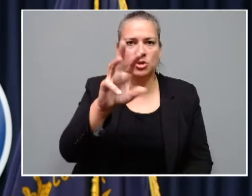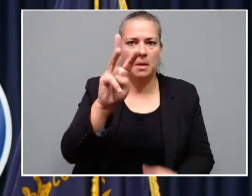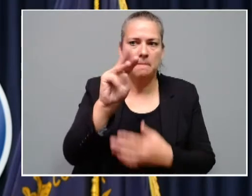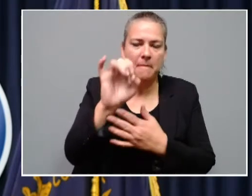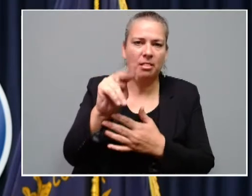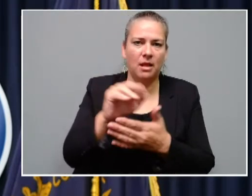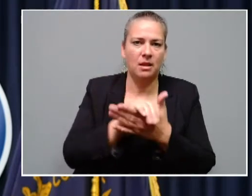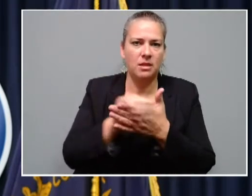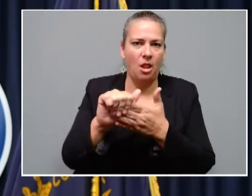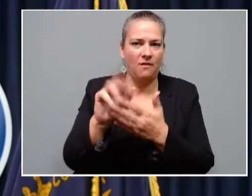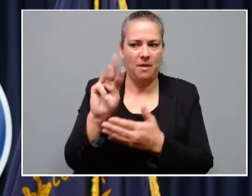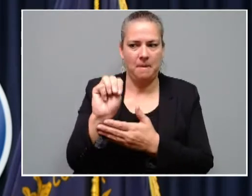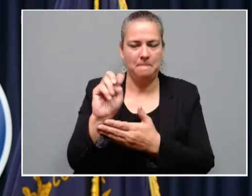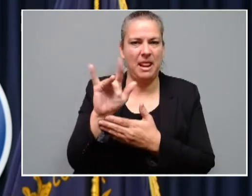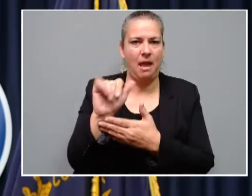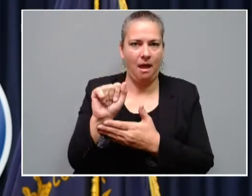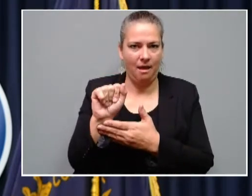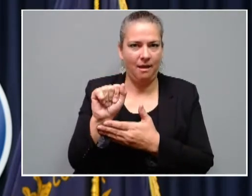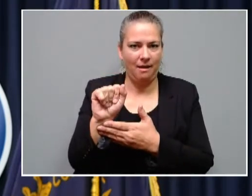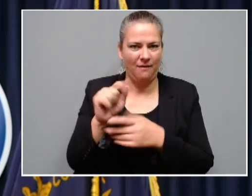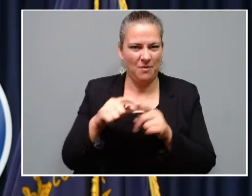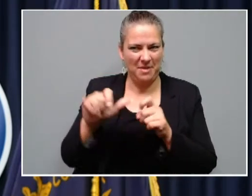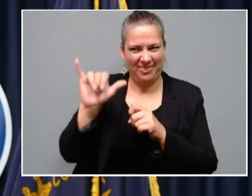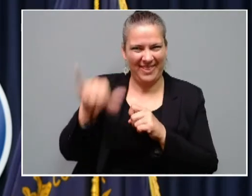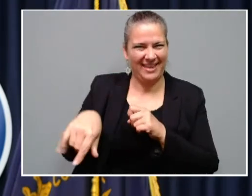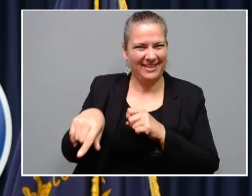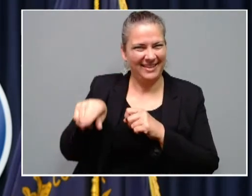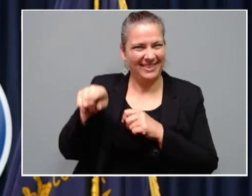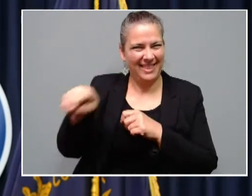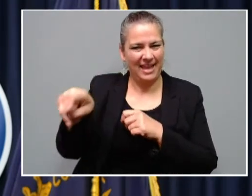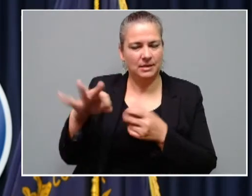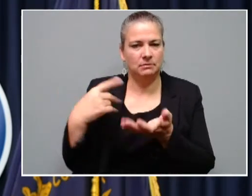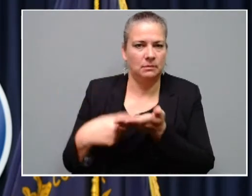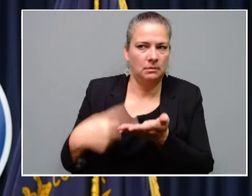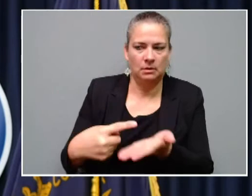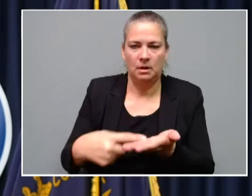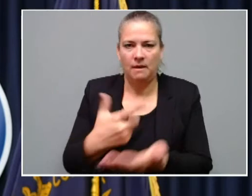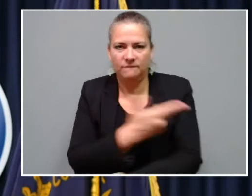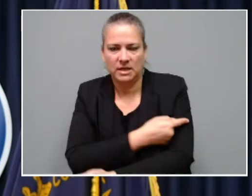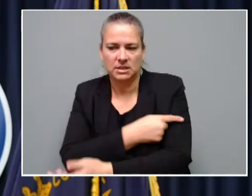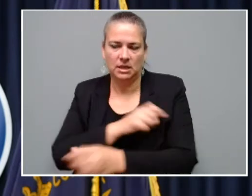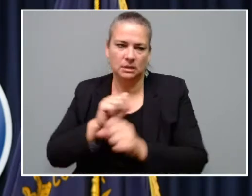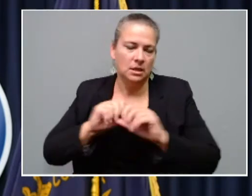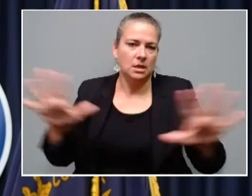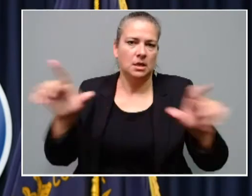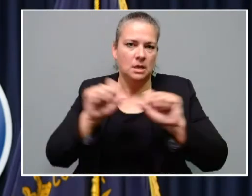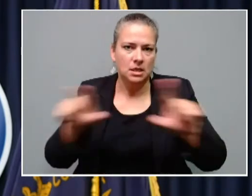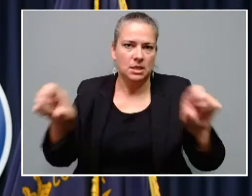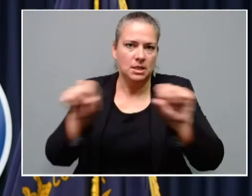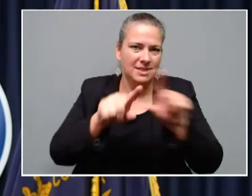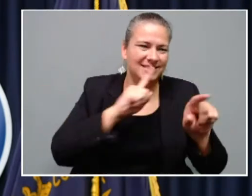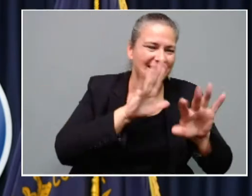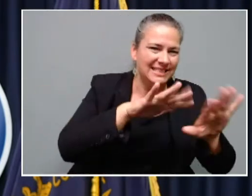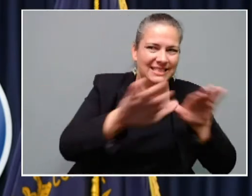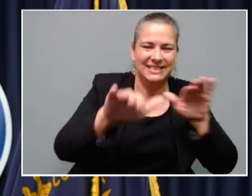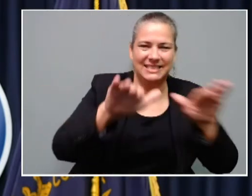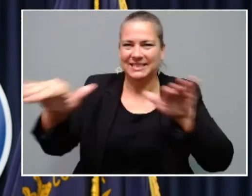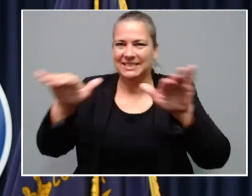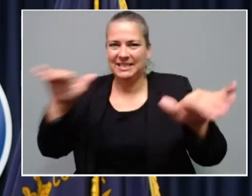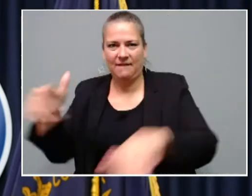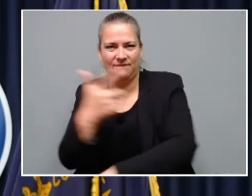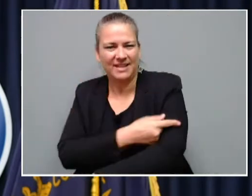out of having that talked about the vaccine, that got it out there, that continued to spread the word. So there's a lot of different